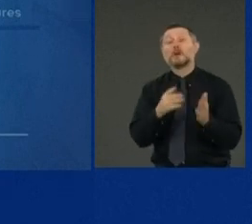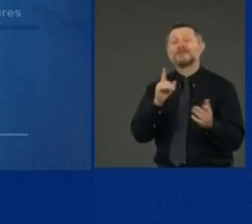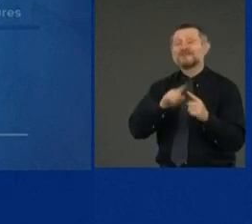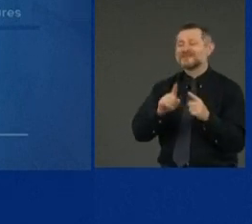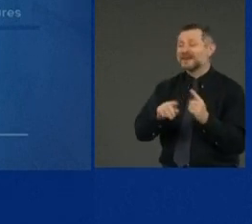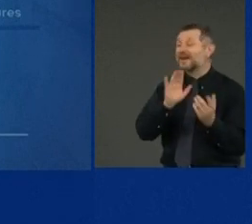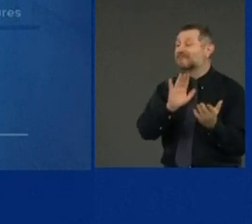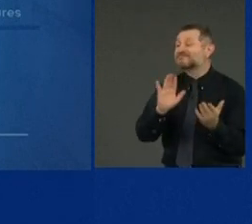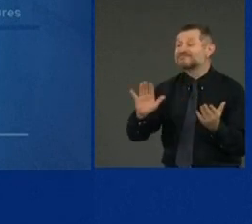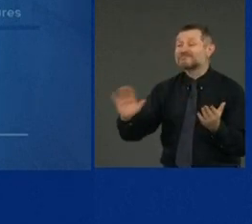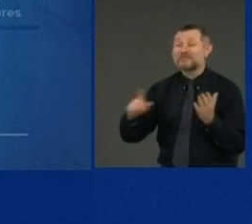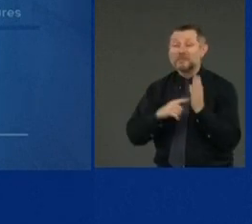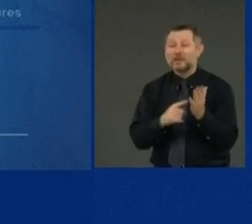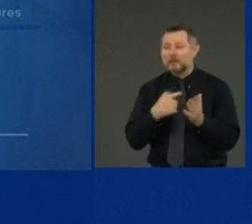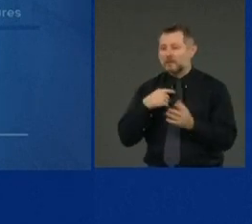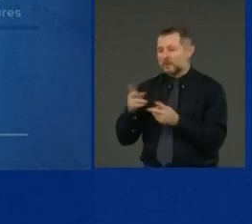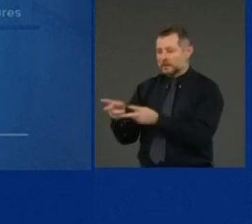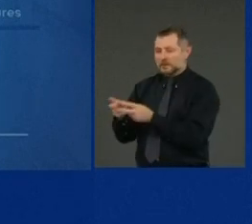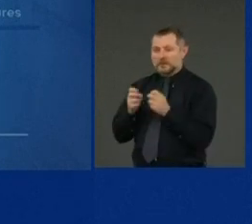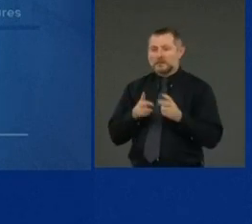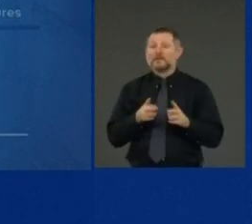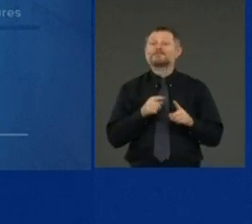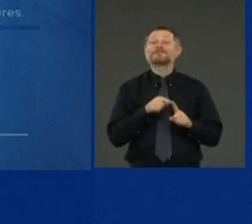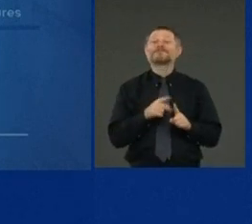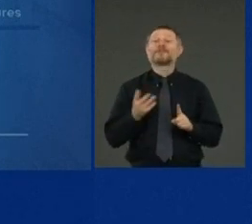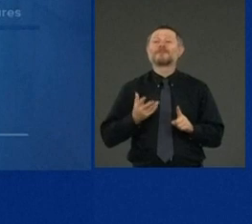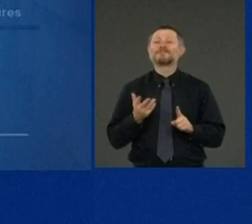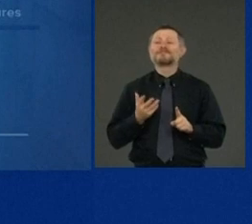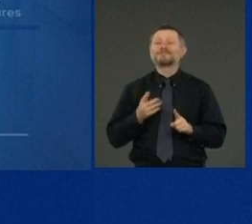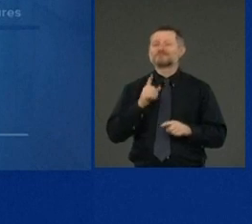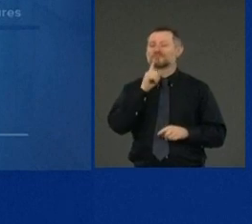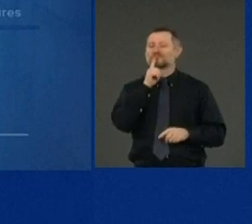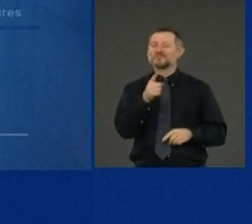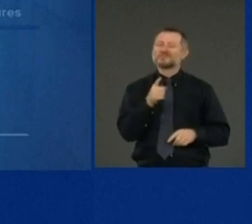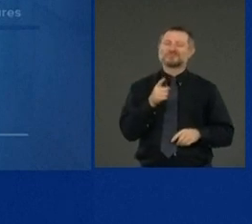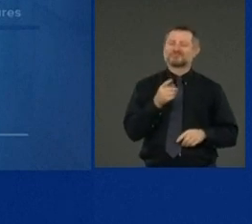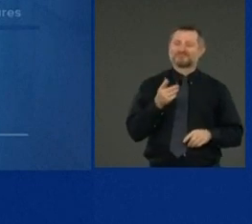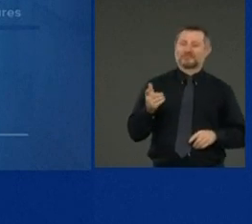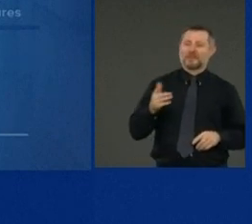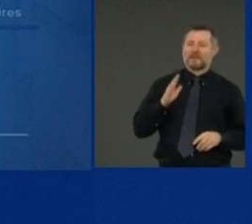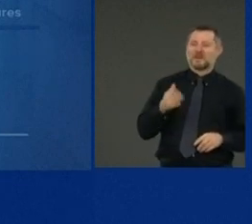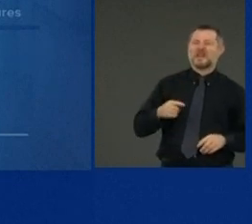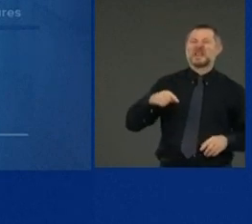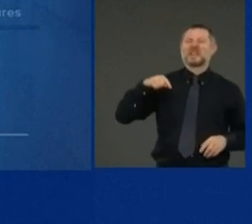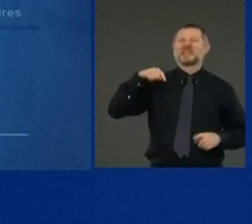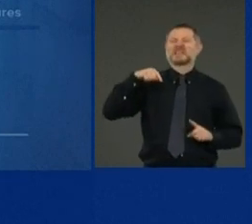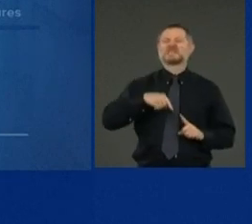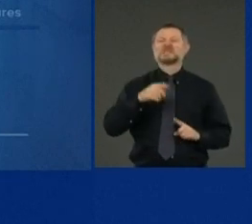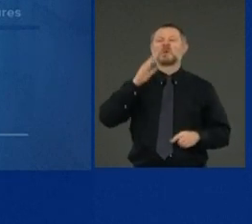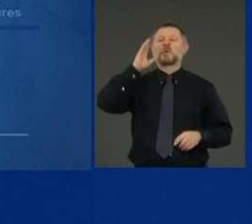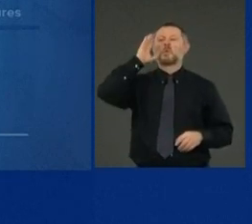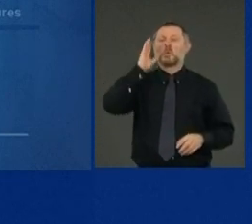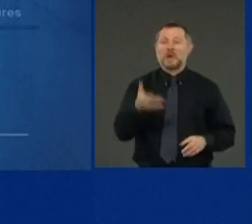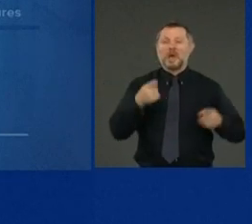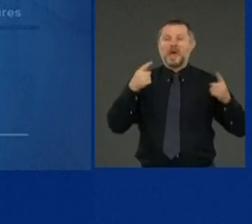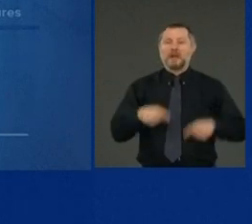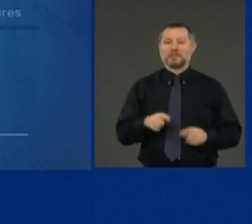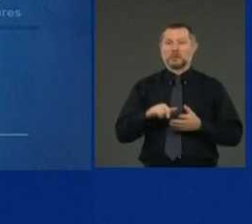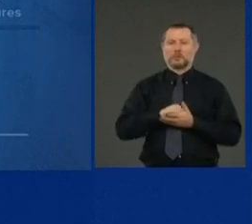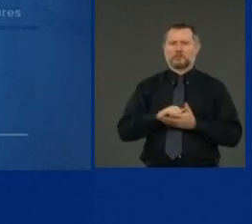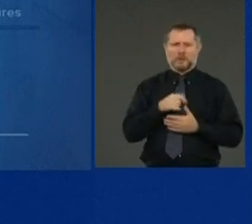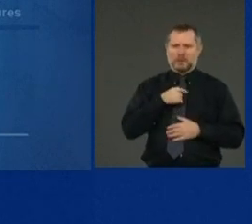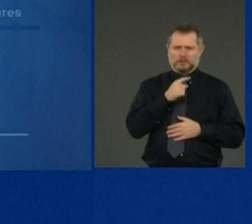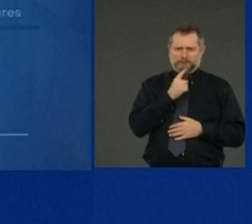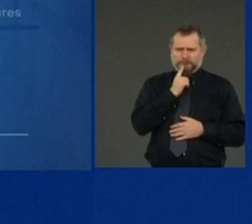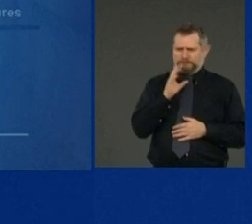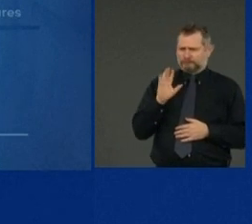that mean? The projection models never said, this is what's going to happen in New York.